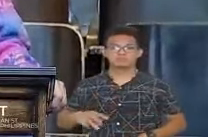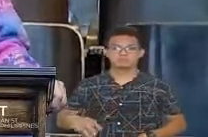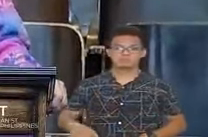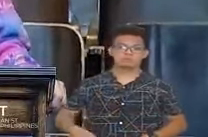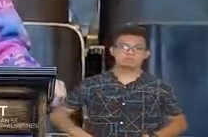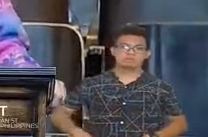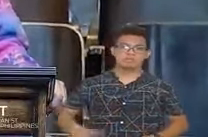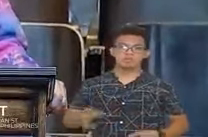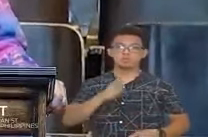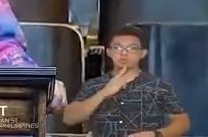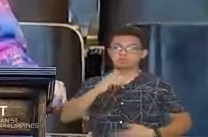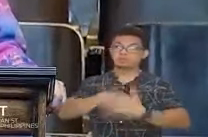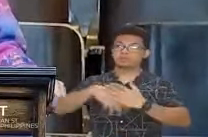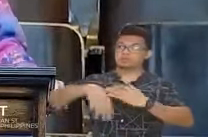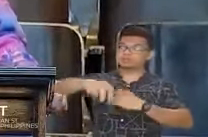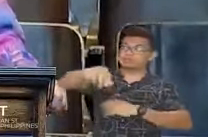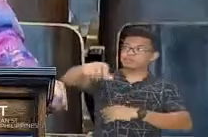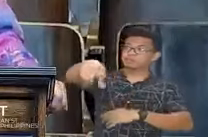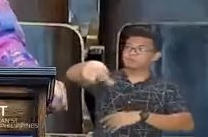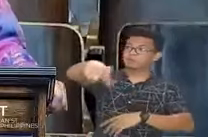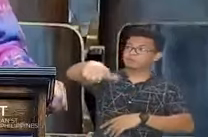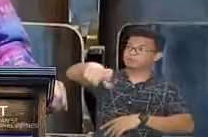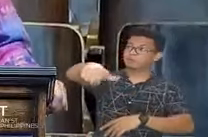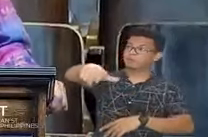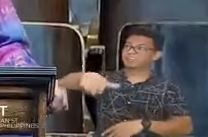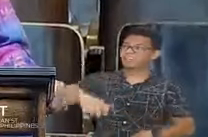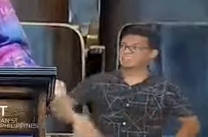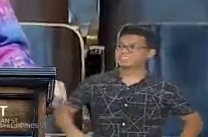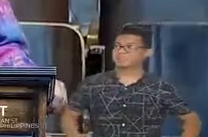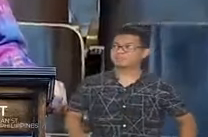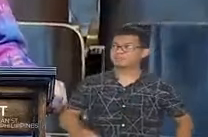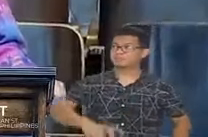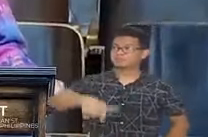gripo, sa gripo. Di ka kainom.